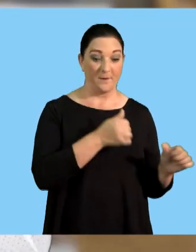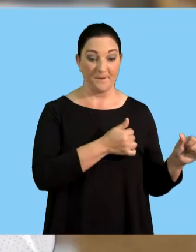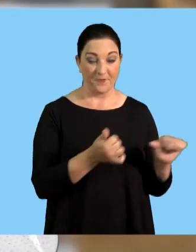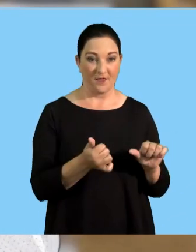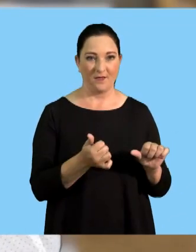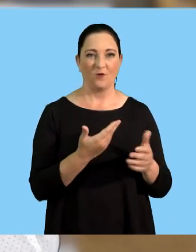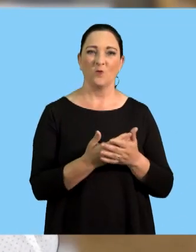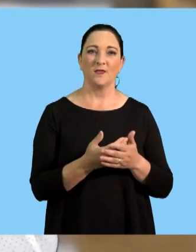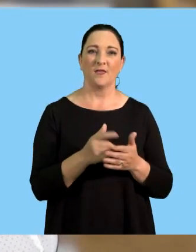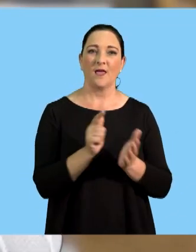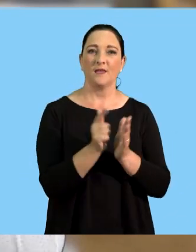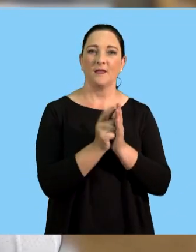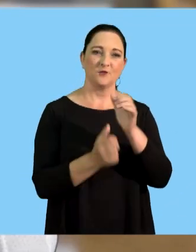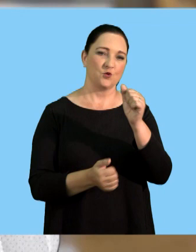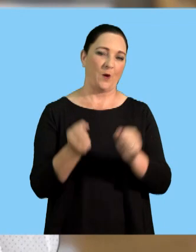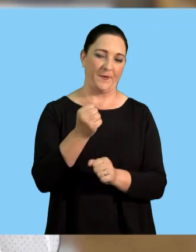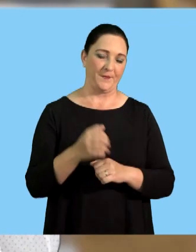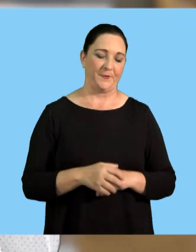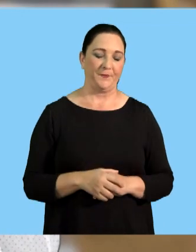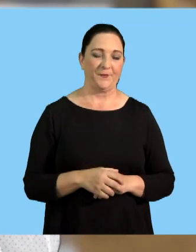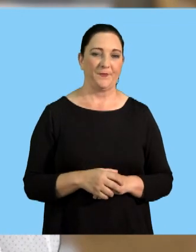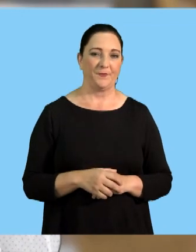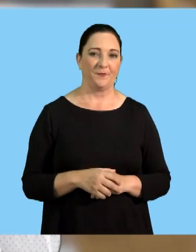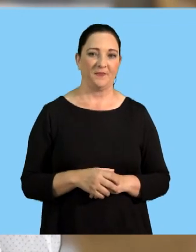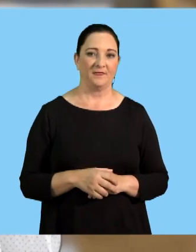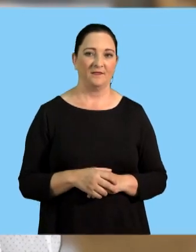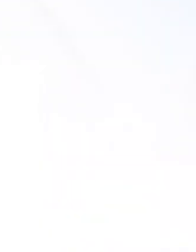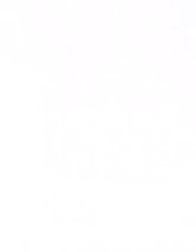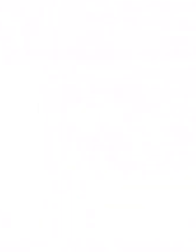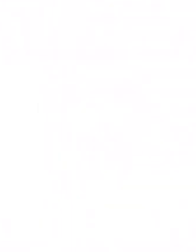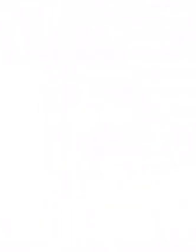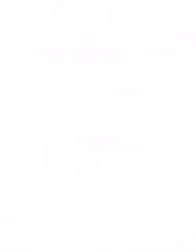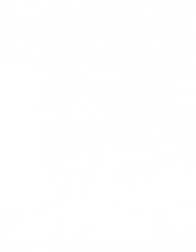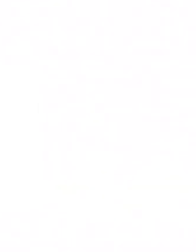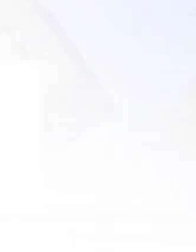break. When we come back after the break, we'll wrap up today's lesson. See you now.